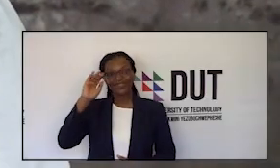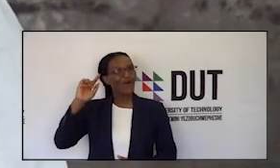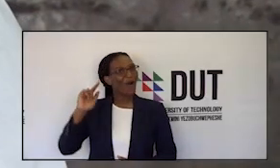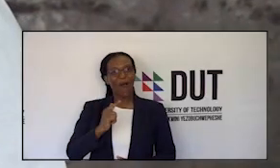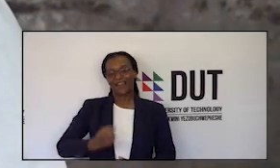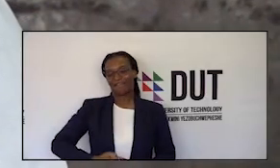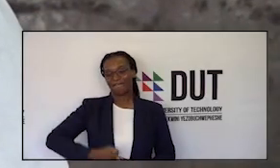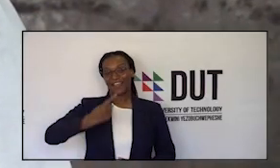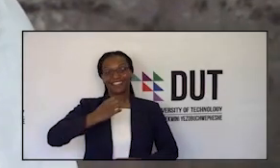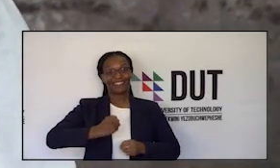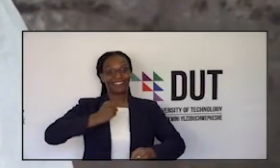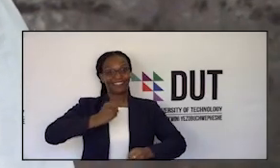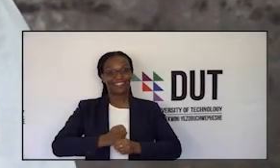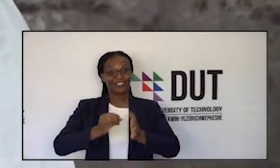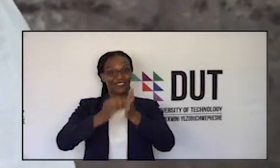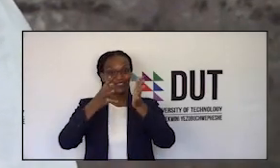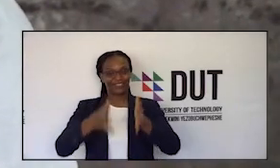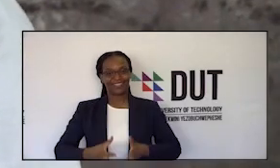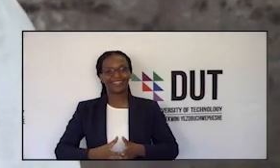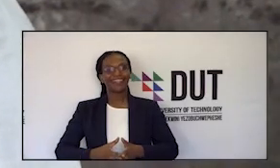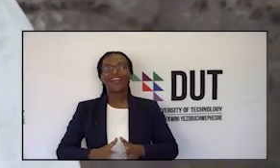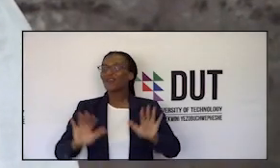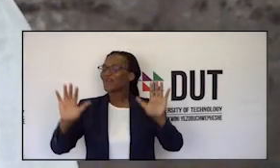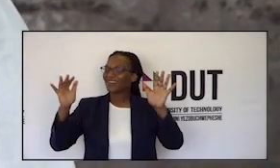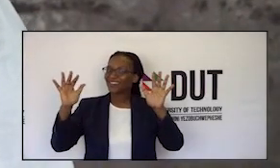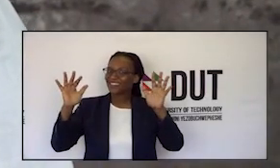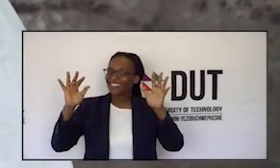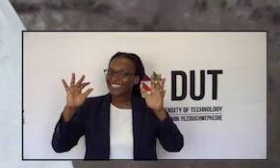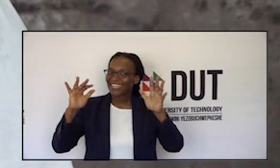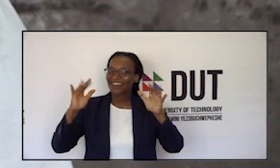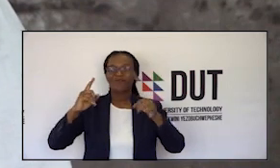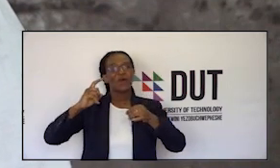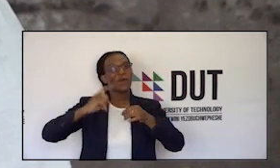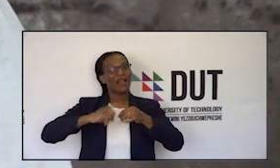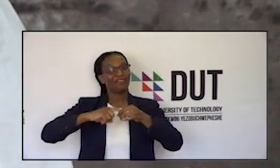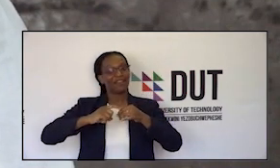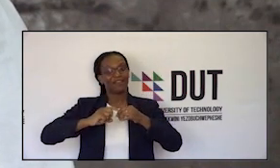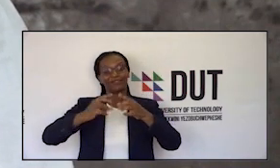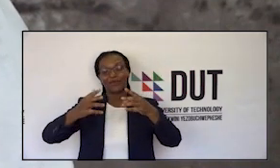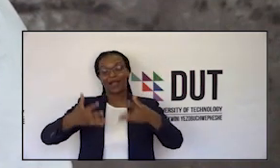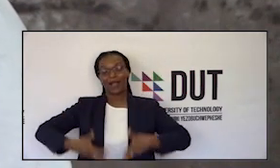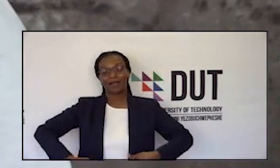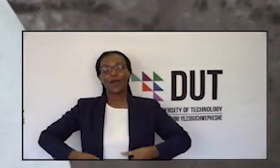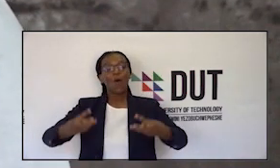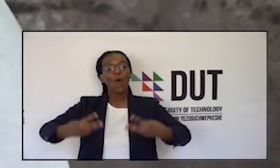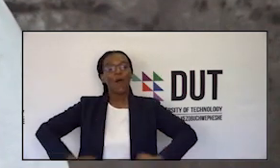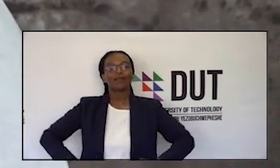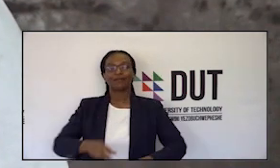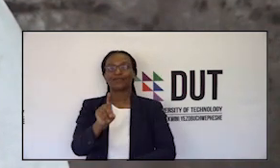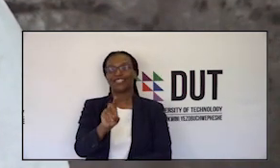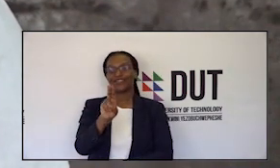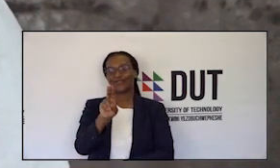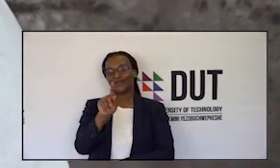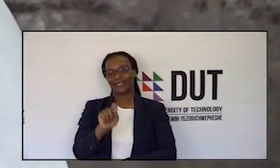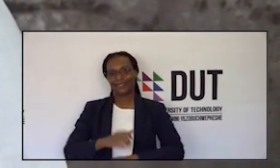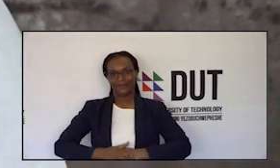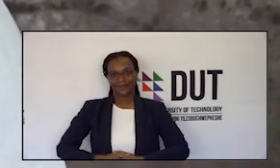Greetings to all our first-year students. Congratulations for having made it this far. Welcome to DUT.